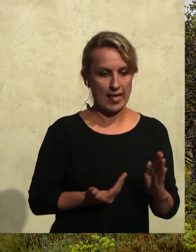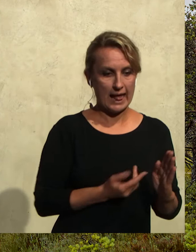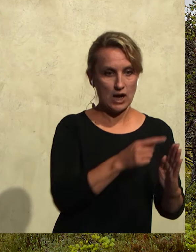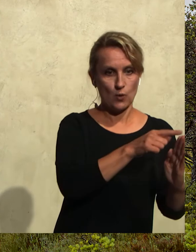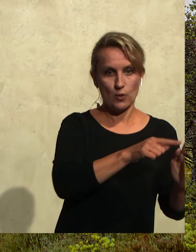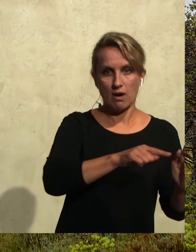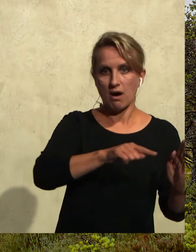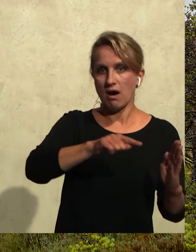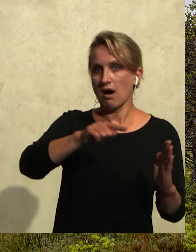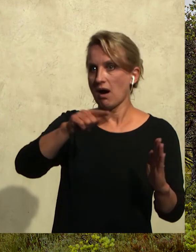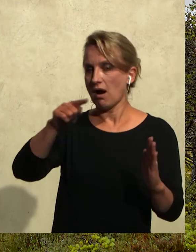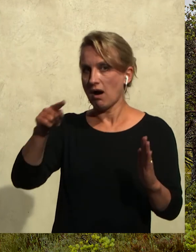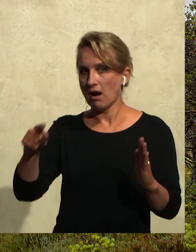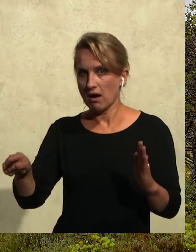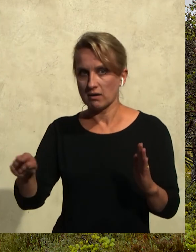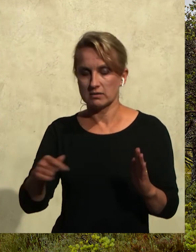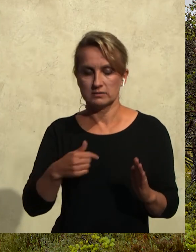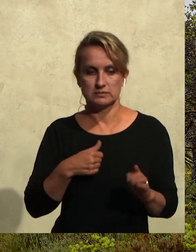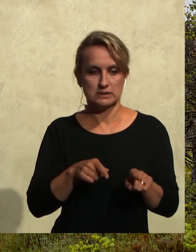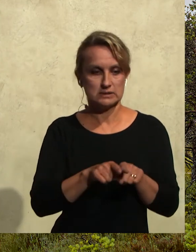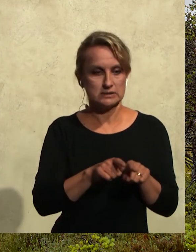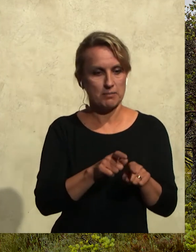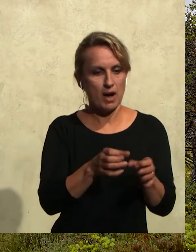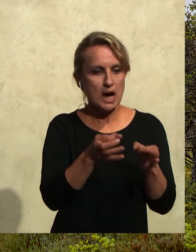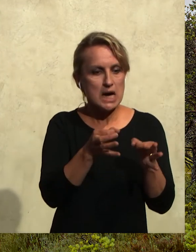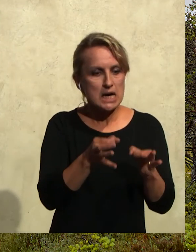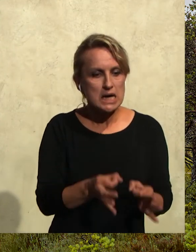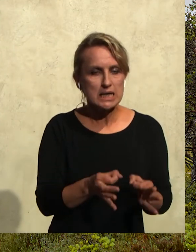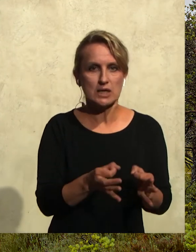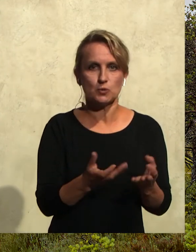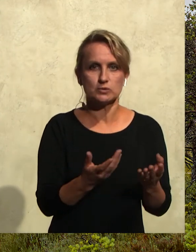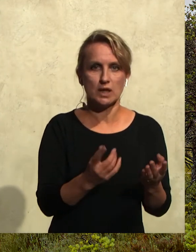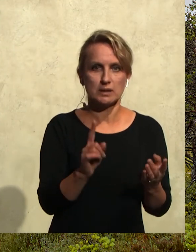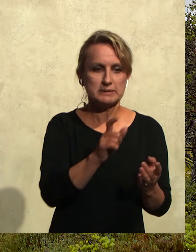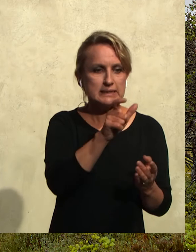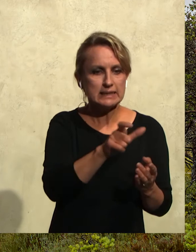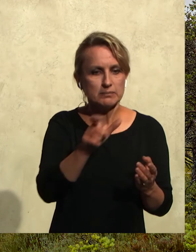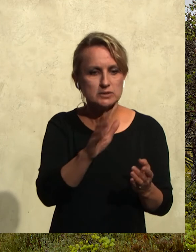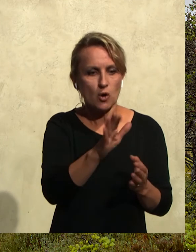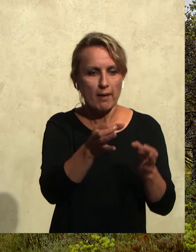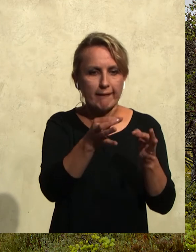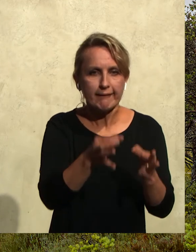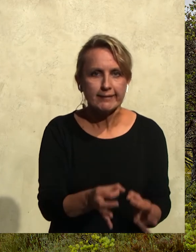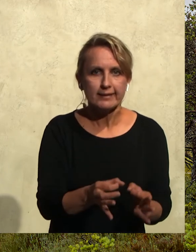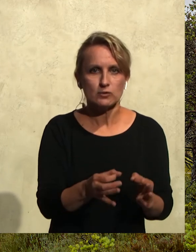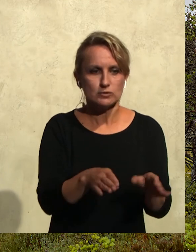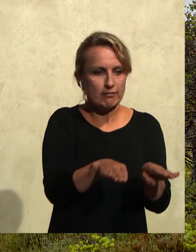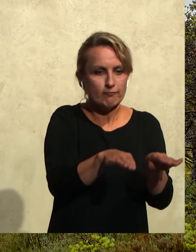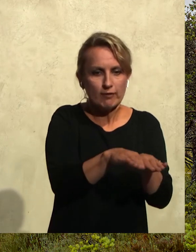and also, very importantly, a multi-sectoral approach. So I'll just say a little bit about a couple of those at